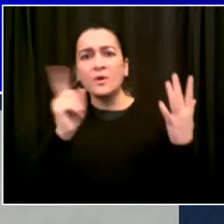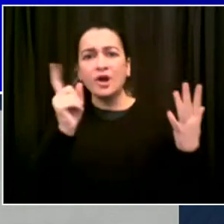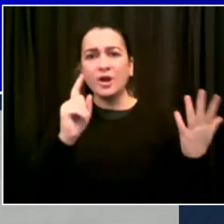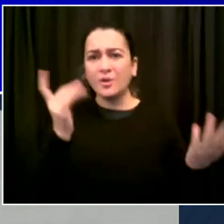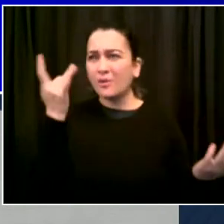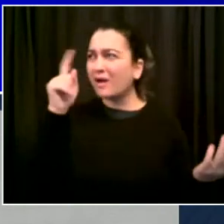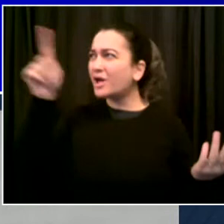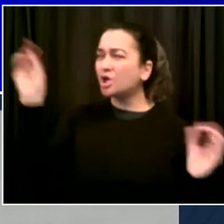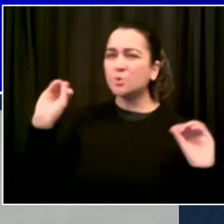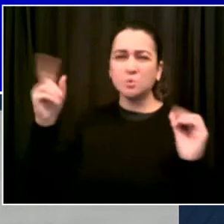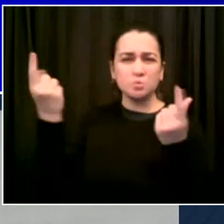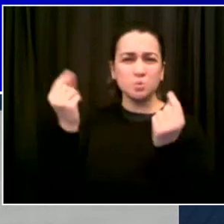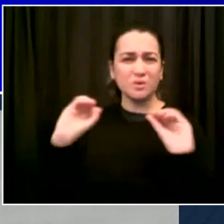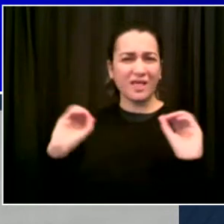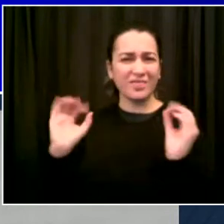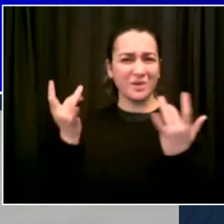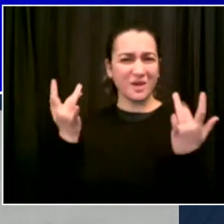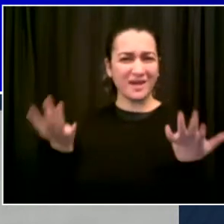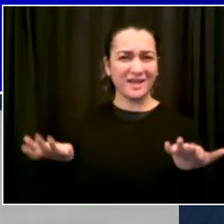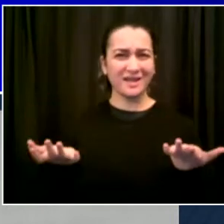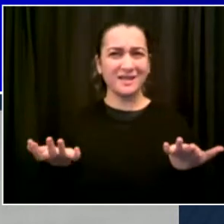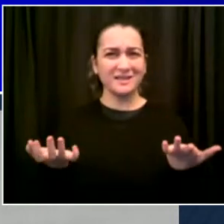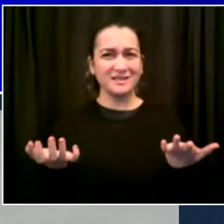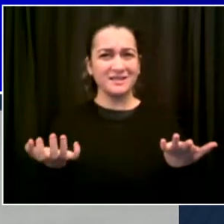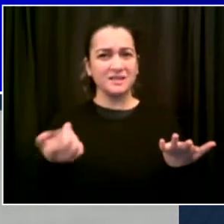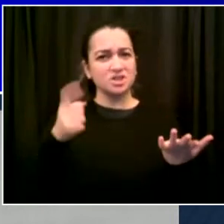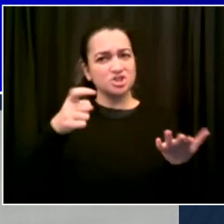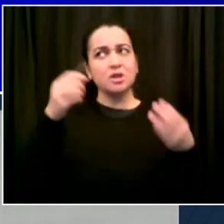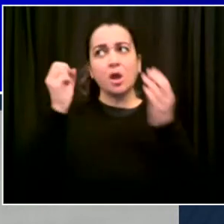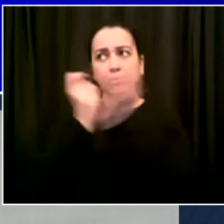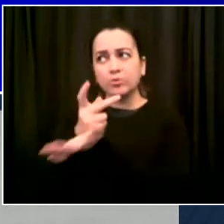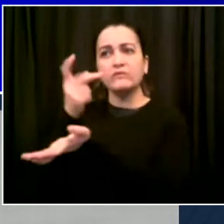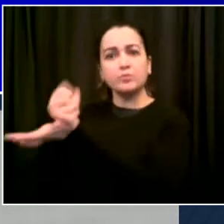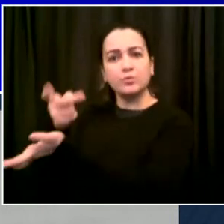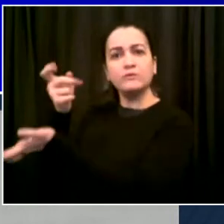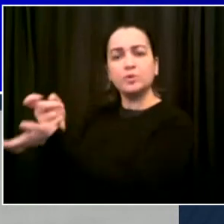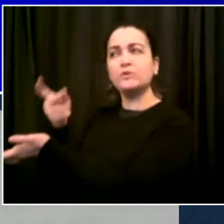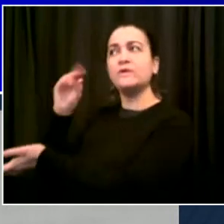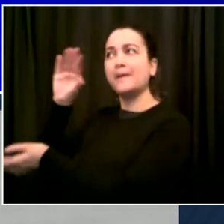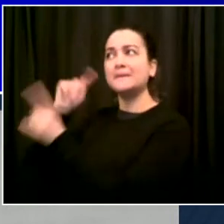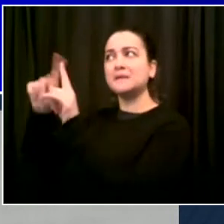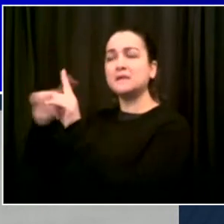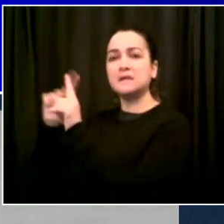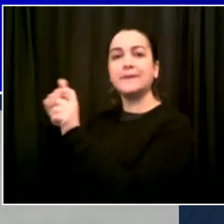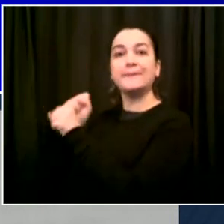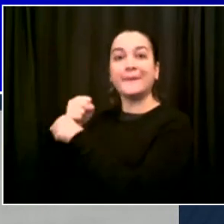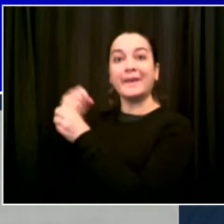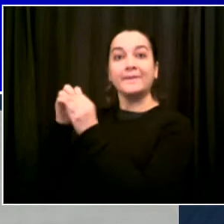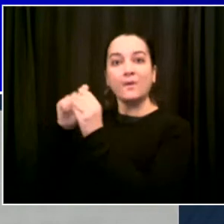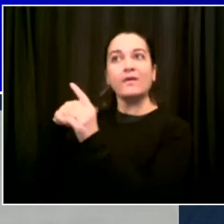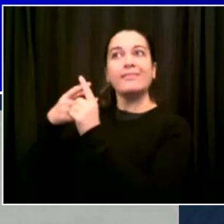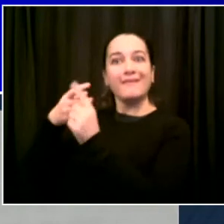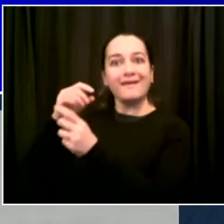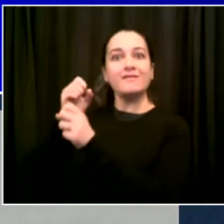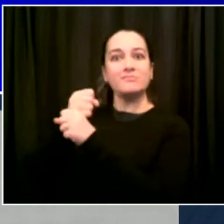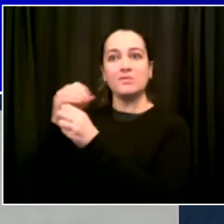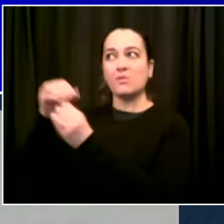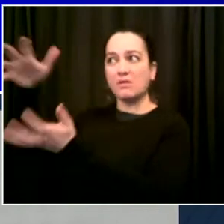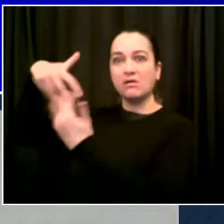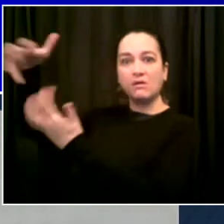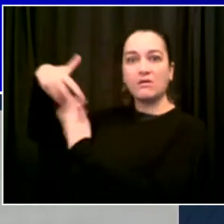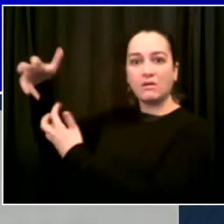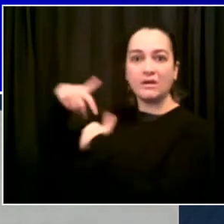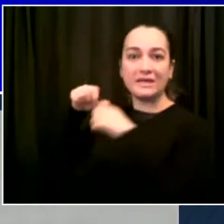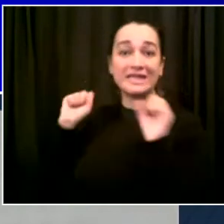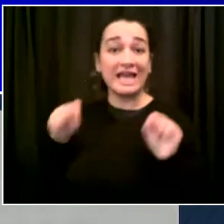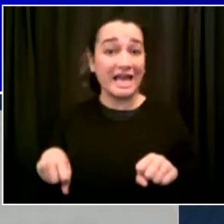to create and produce the Moderna vaccine, the Pfizer vaccine. There is no reason that we're